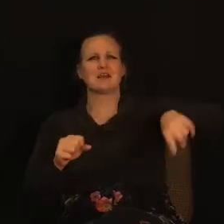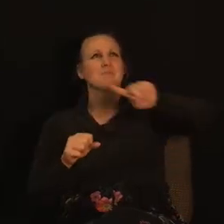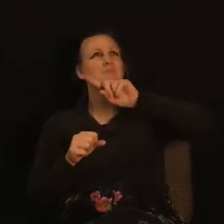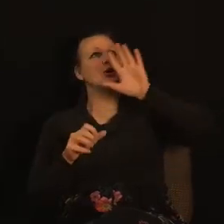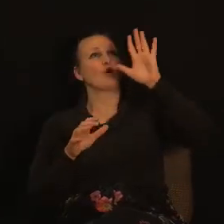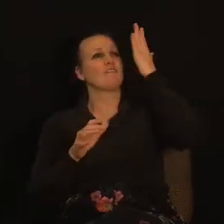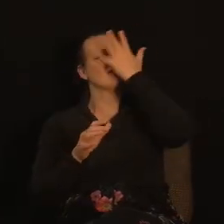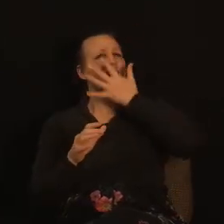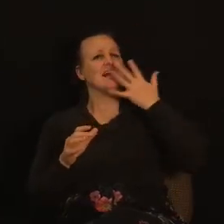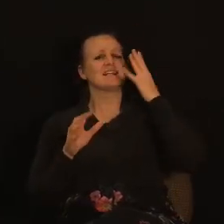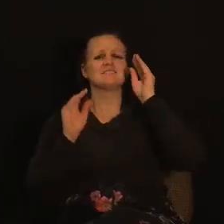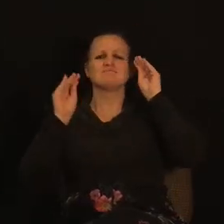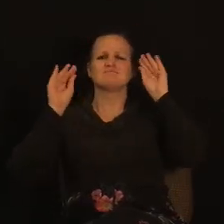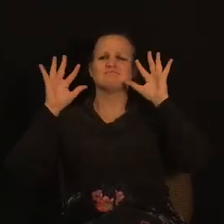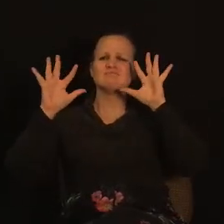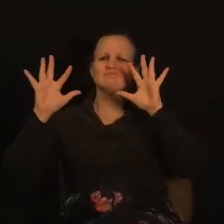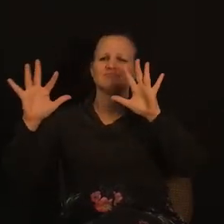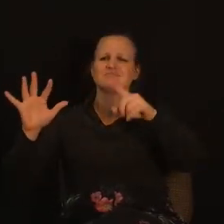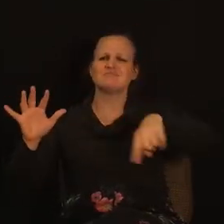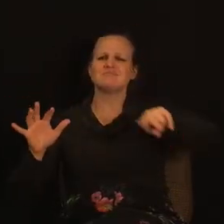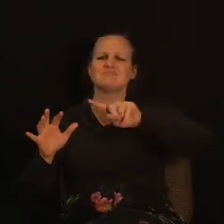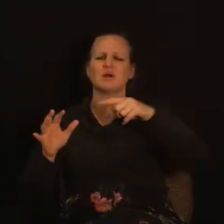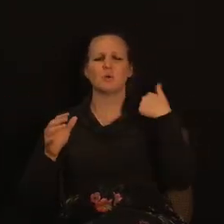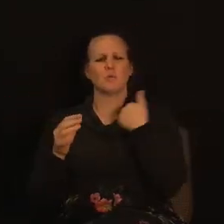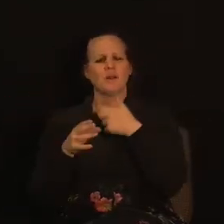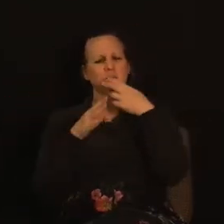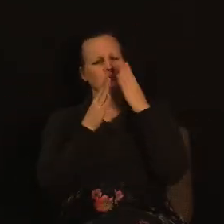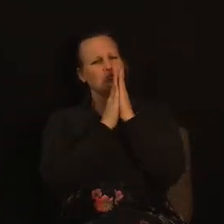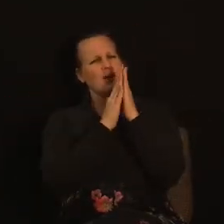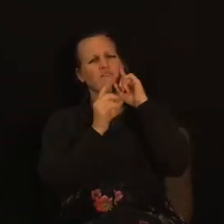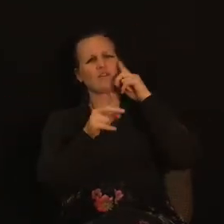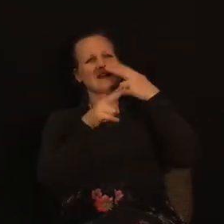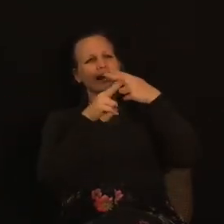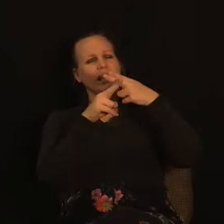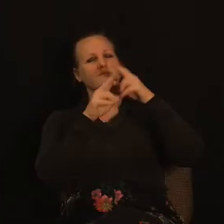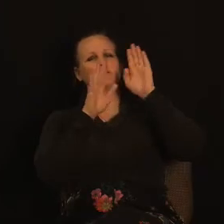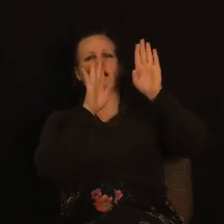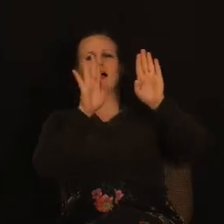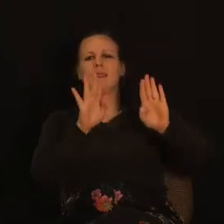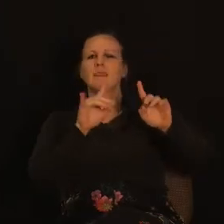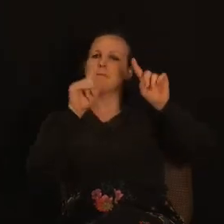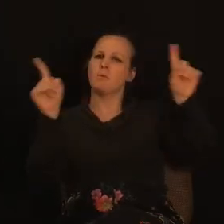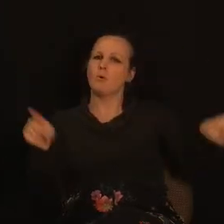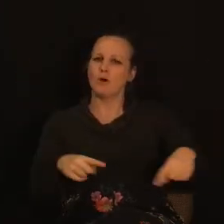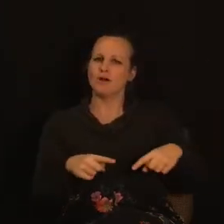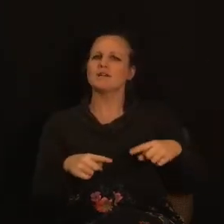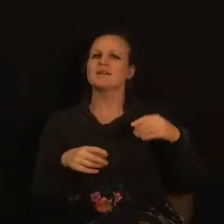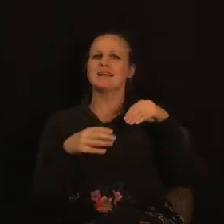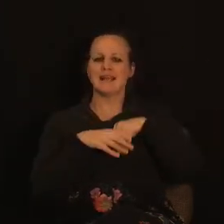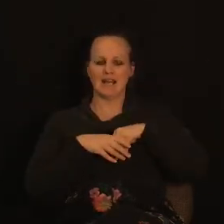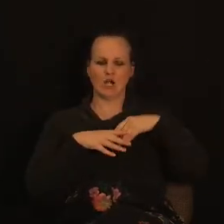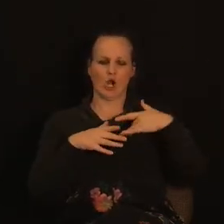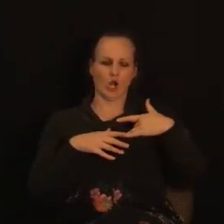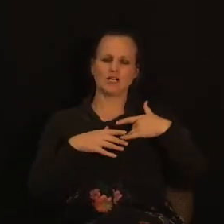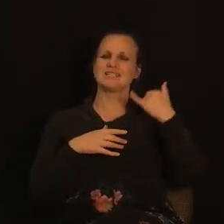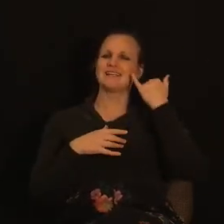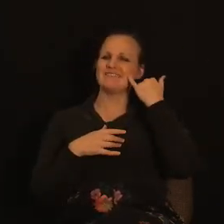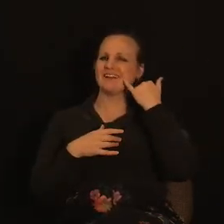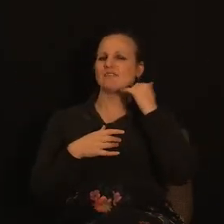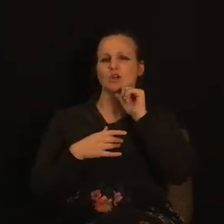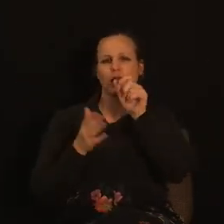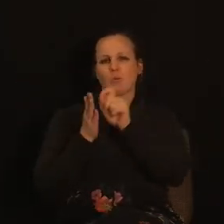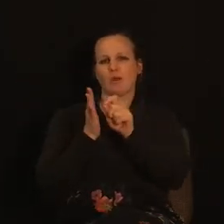all of the names on this board and all the ones that are in our hearts, even if they're not written there, Father. We know that you